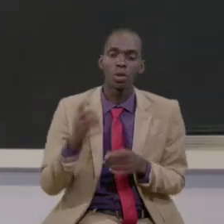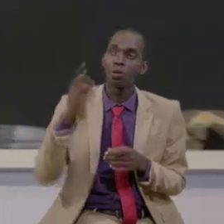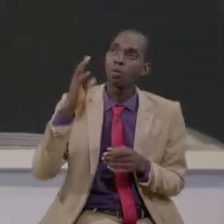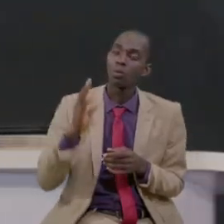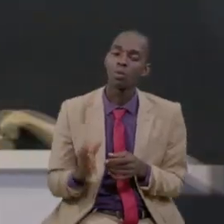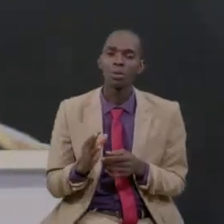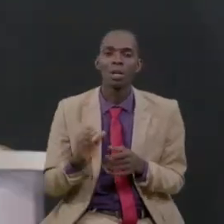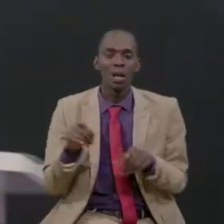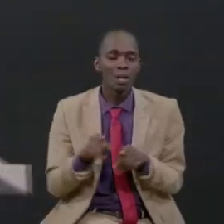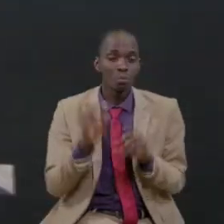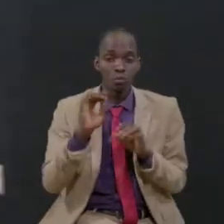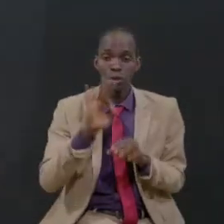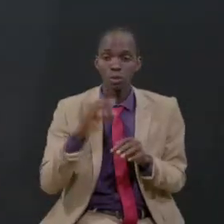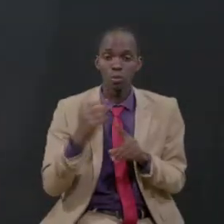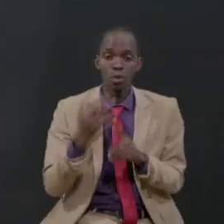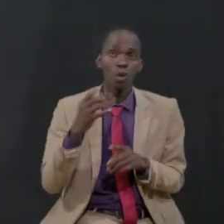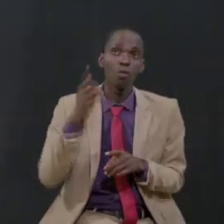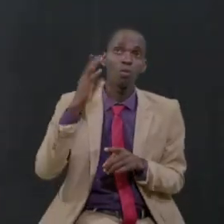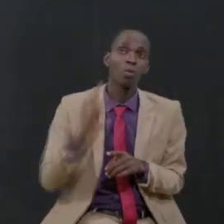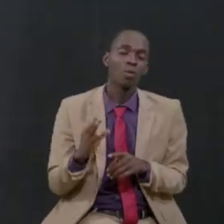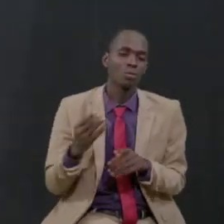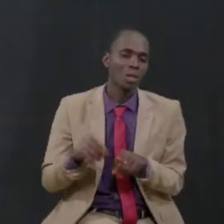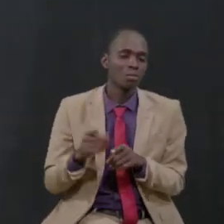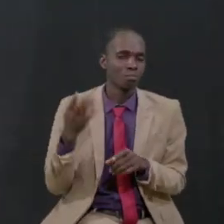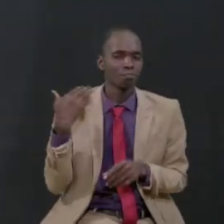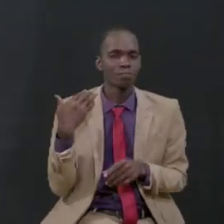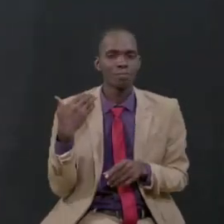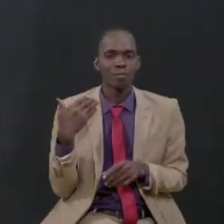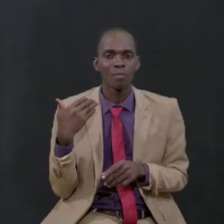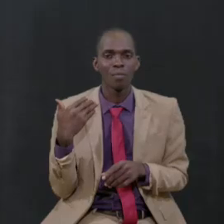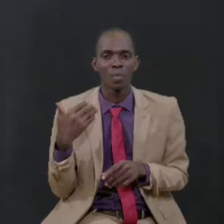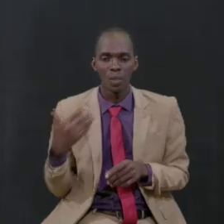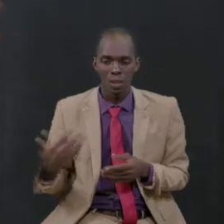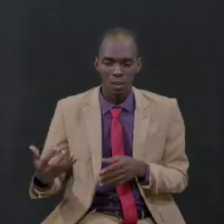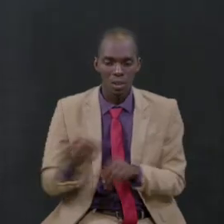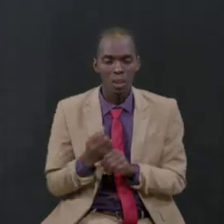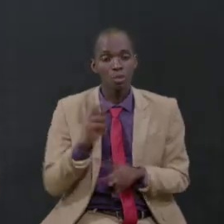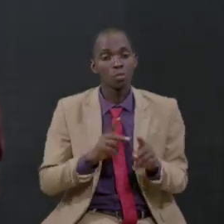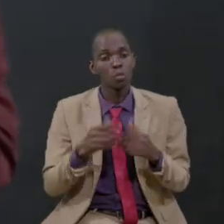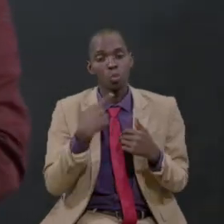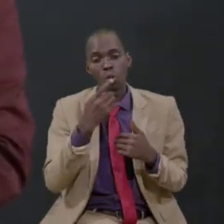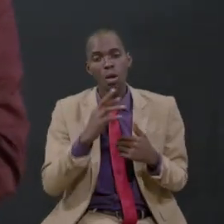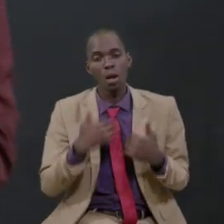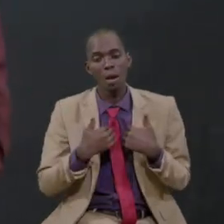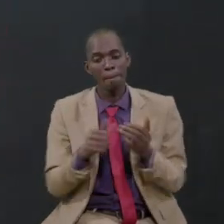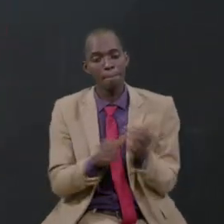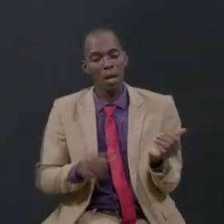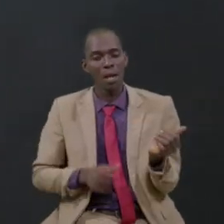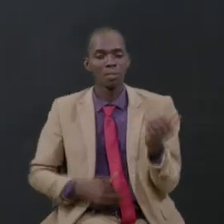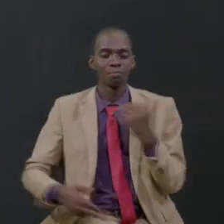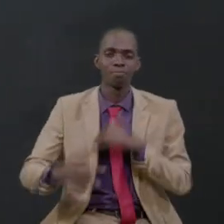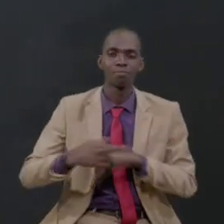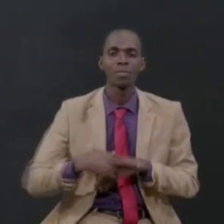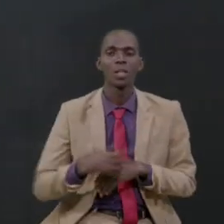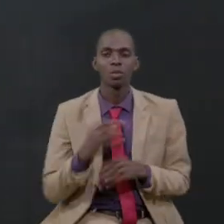word. Get them restored, and then they can move on.